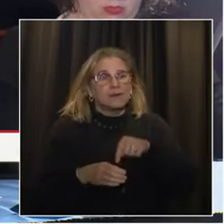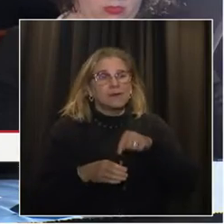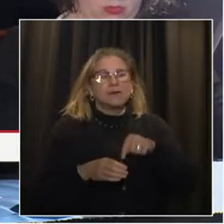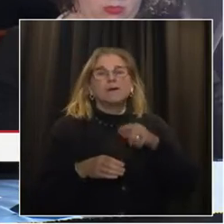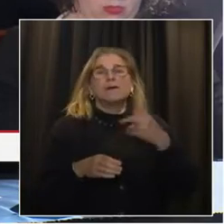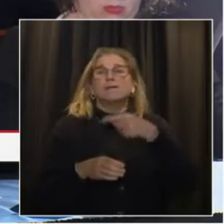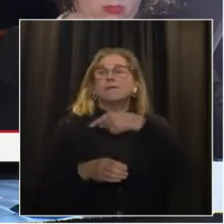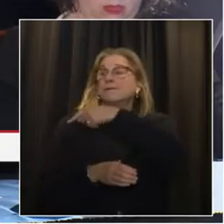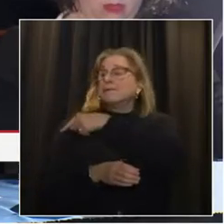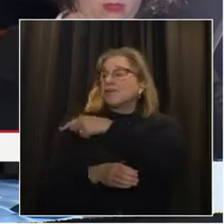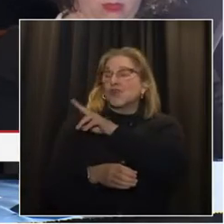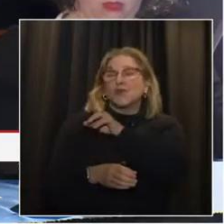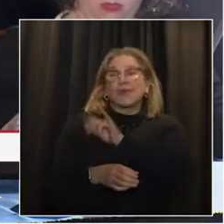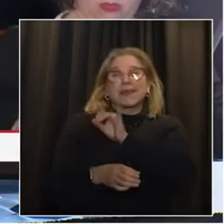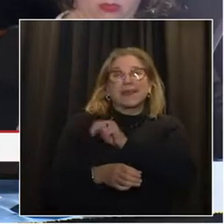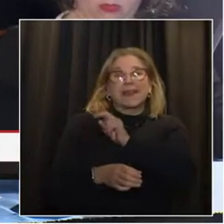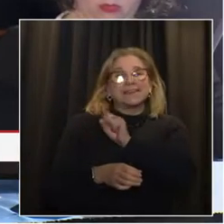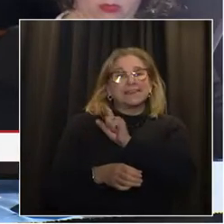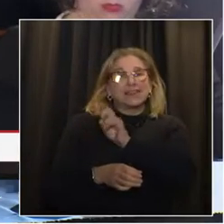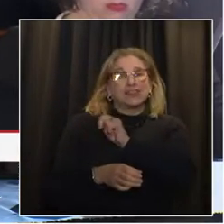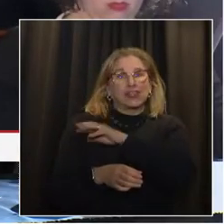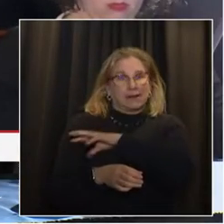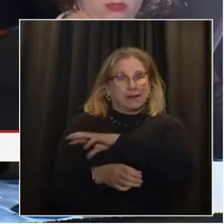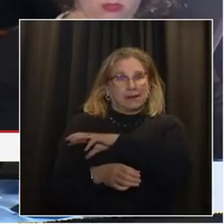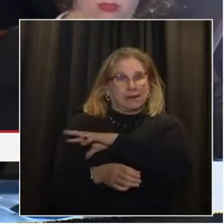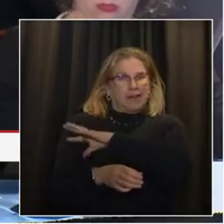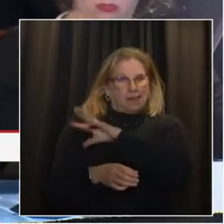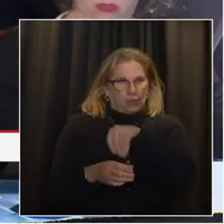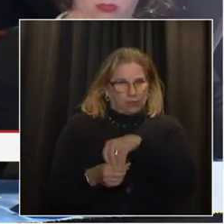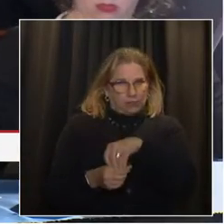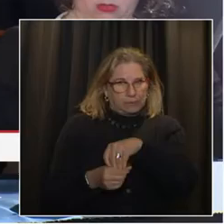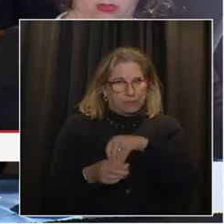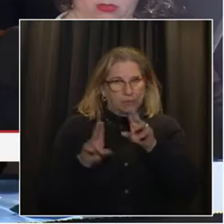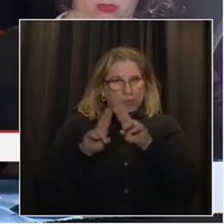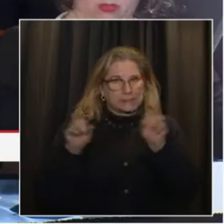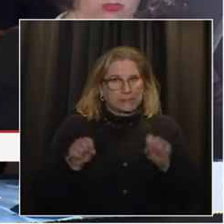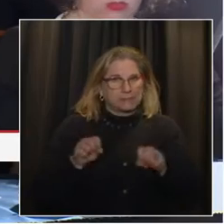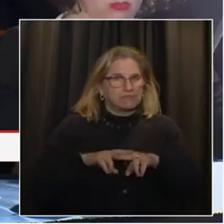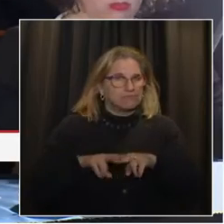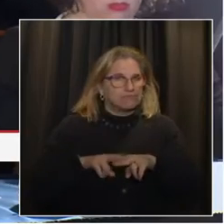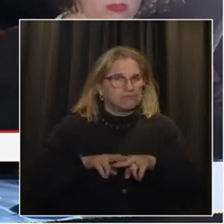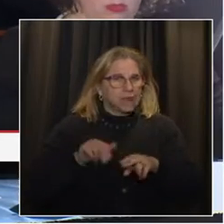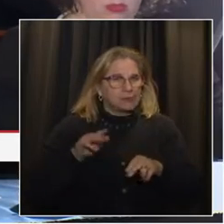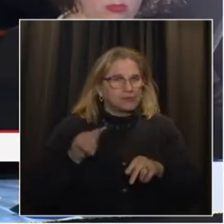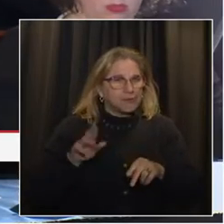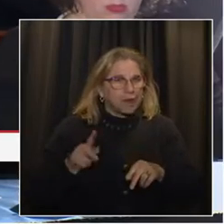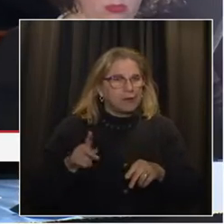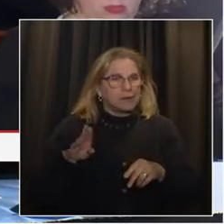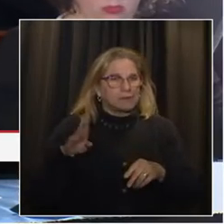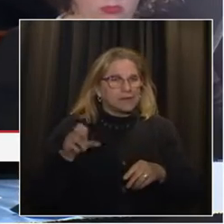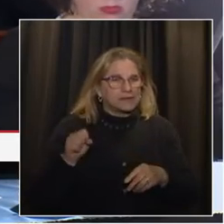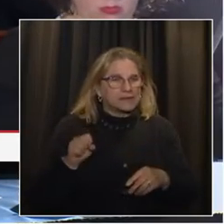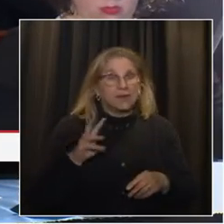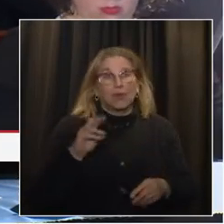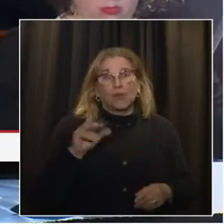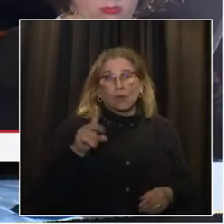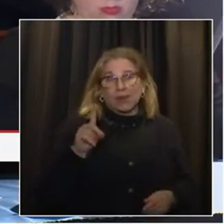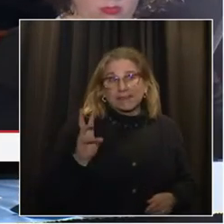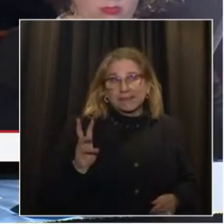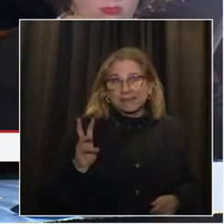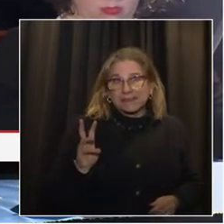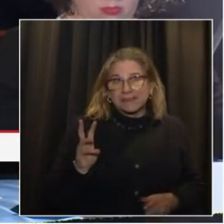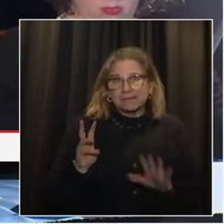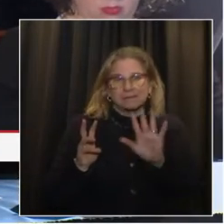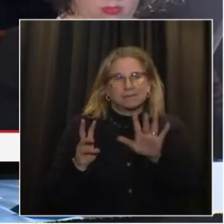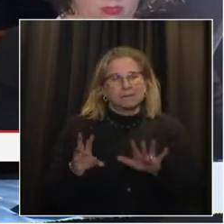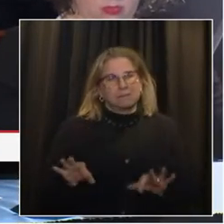traditional downtown. As we think about the parts of Ward 2 and Ward 6 that comprise that area, I think it's just crucial, so I appreciate that that is a